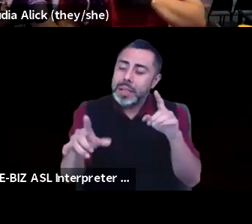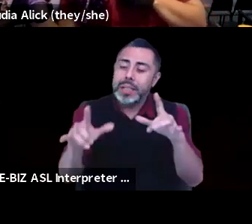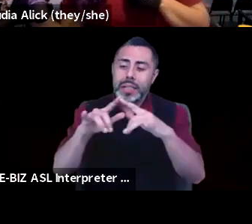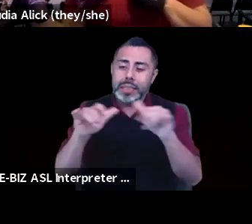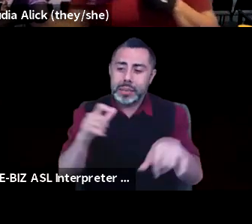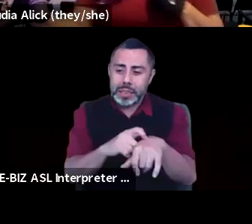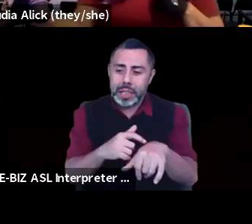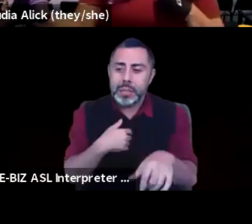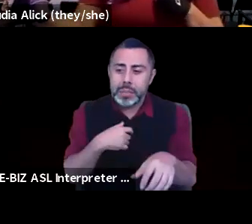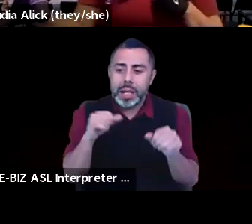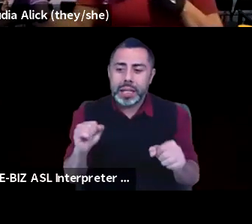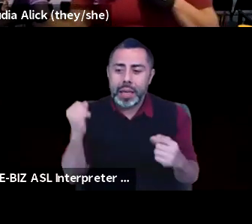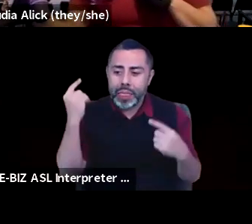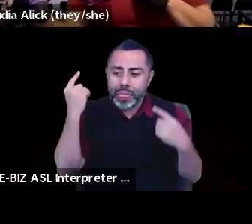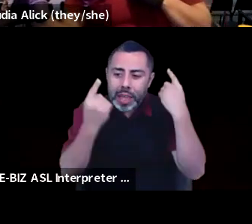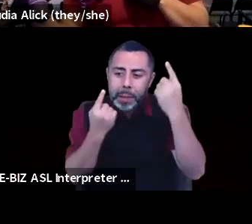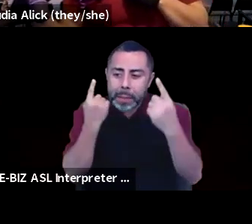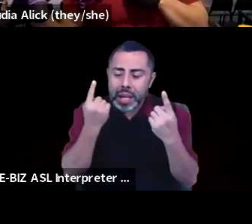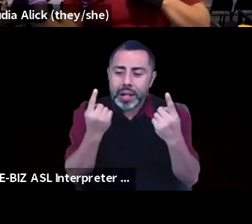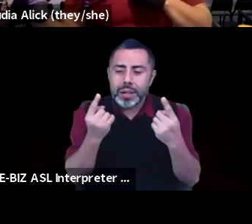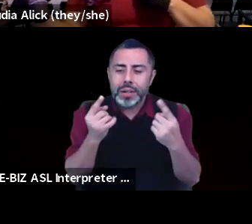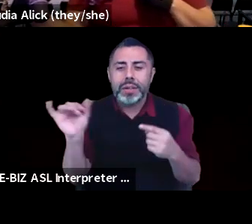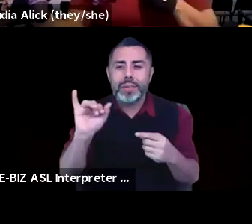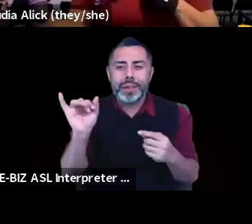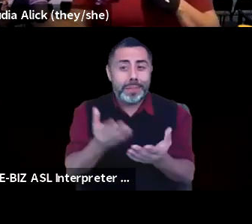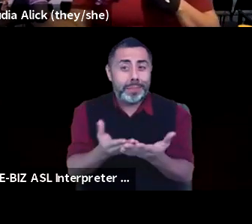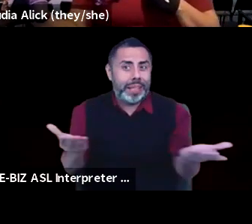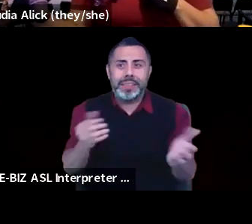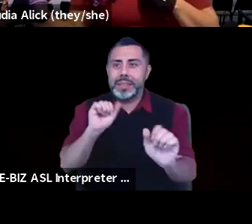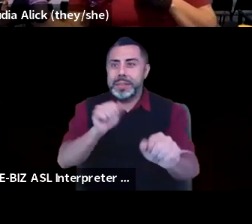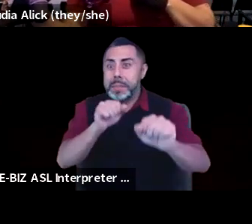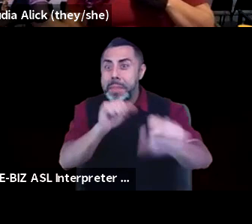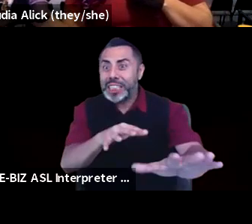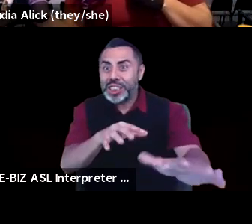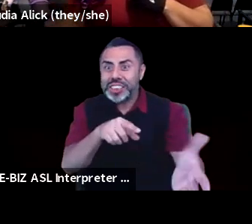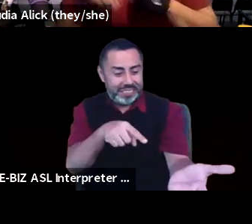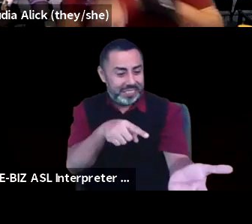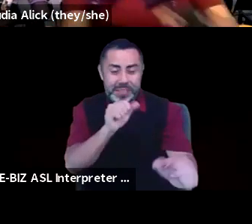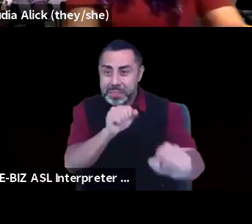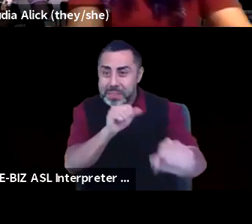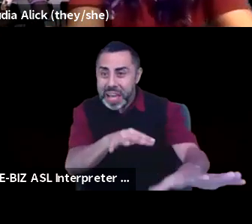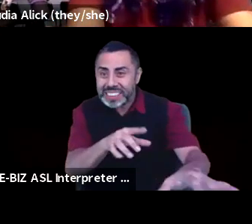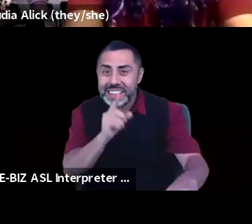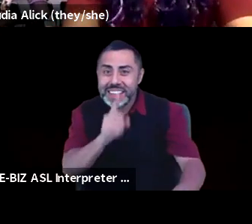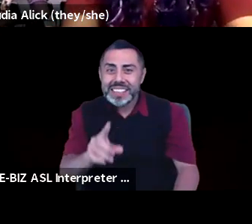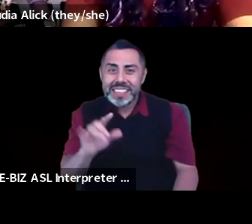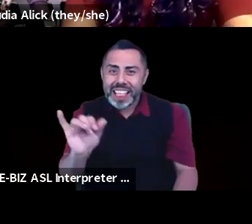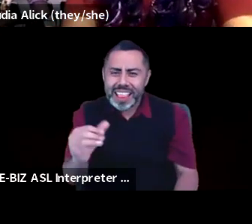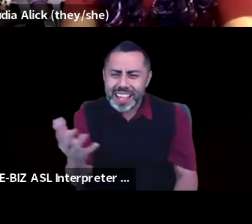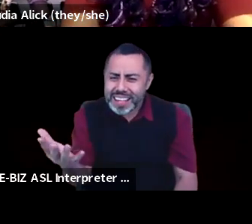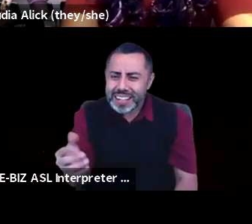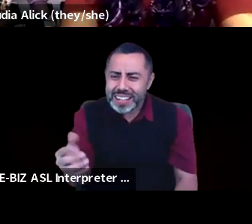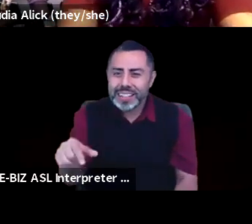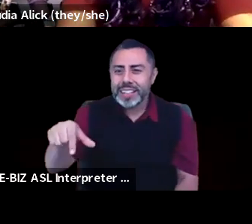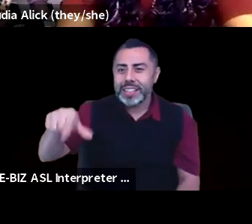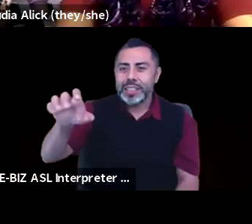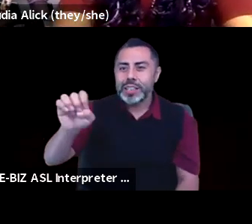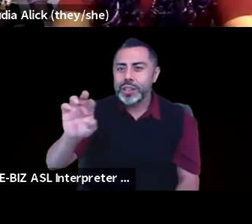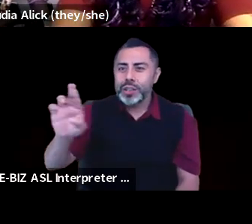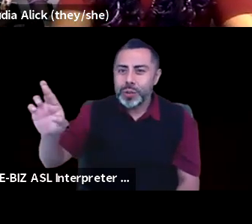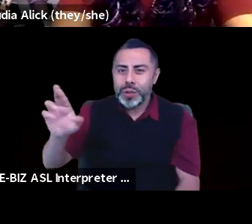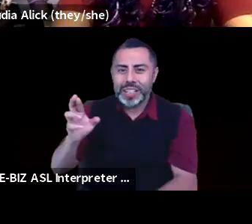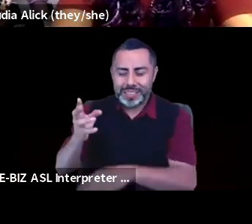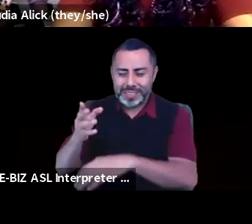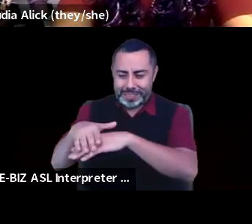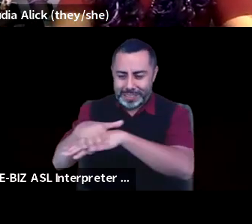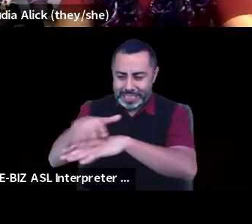think about, you know, things like magic, which is like, whoa, here's a like queer Indigenous person gets to think about